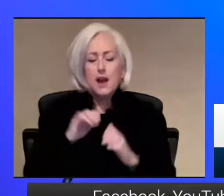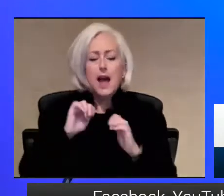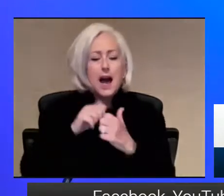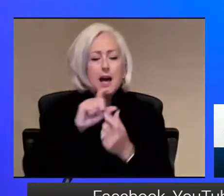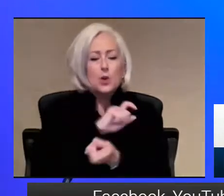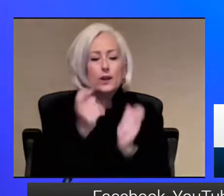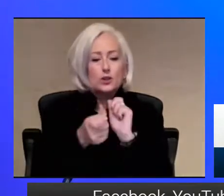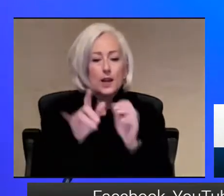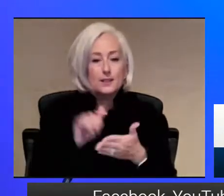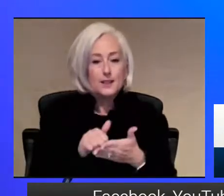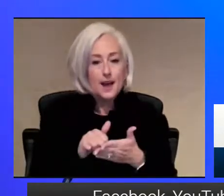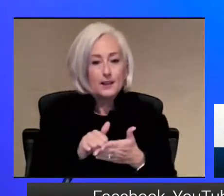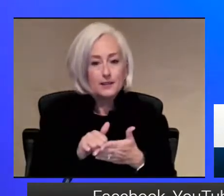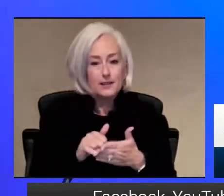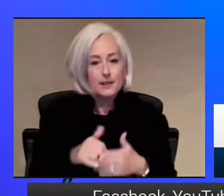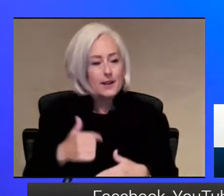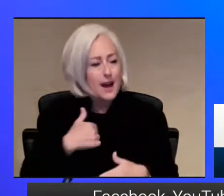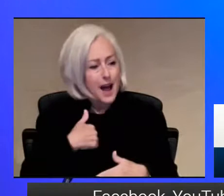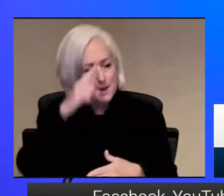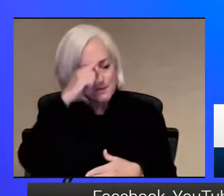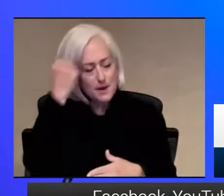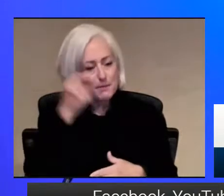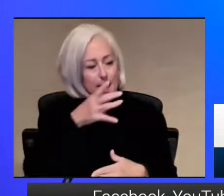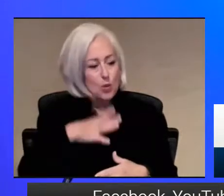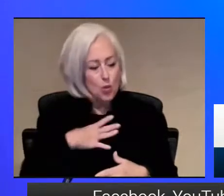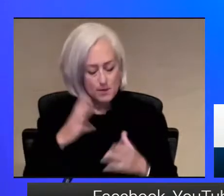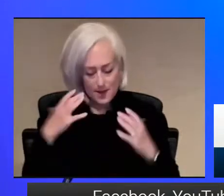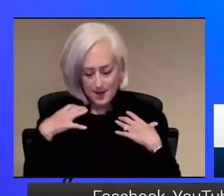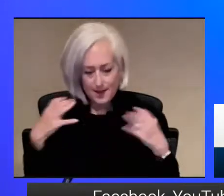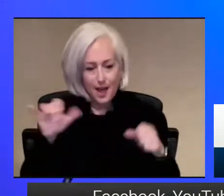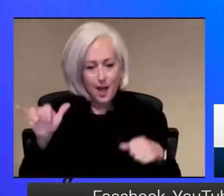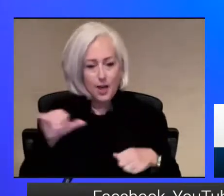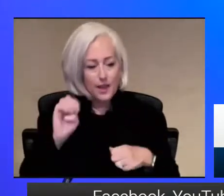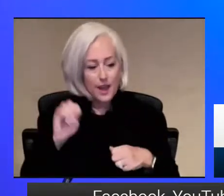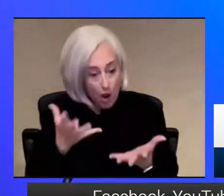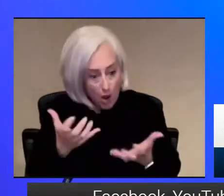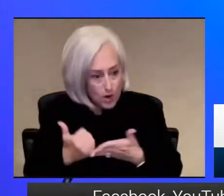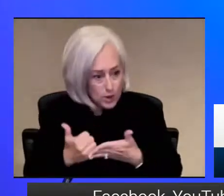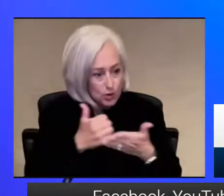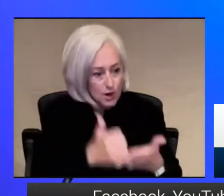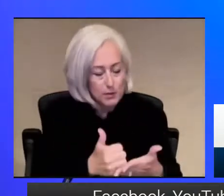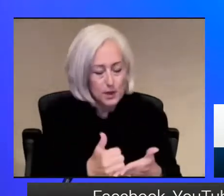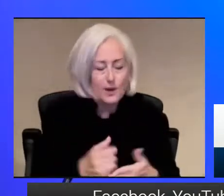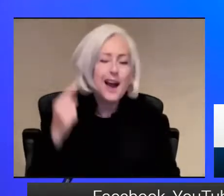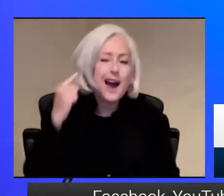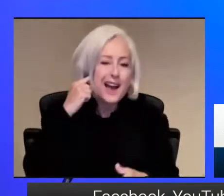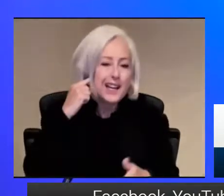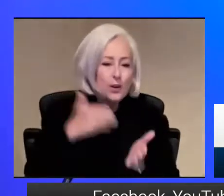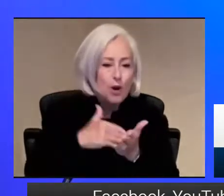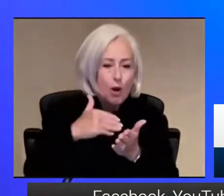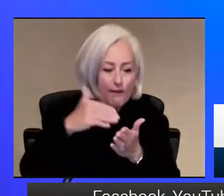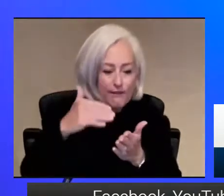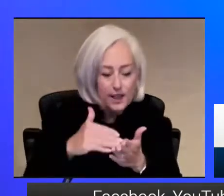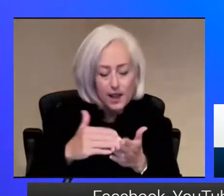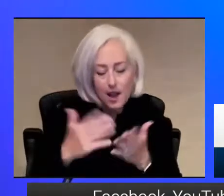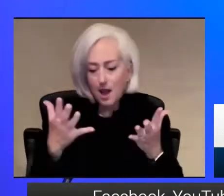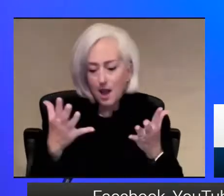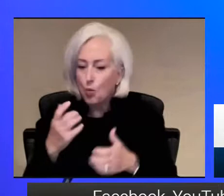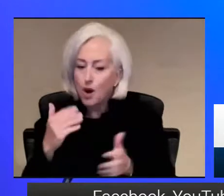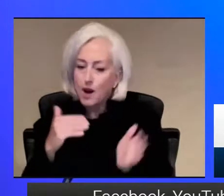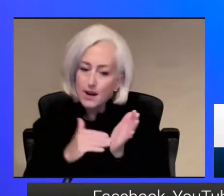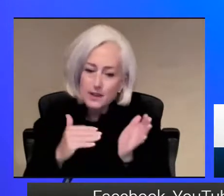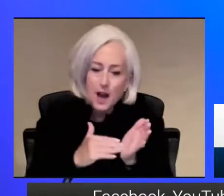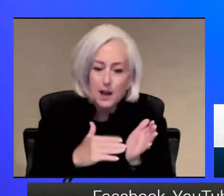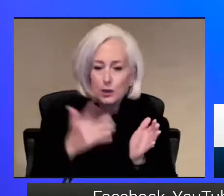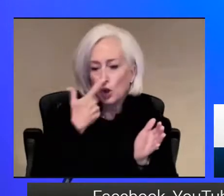and I really want to help you? And I hear all the time, I want a provider that looks like me, right? I want to talk to people that looks like me. I